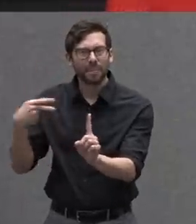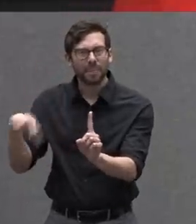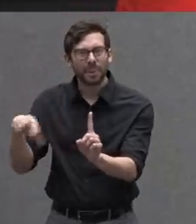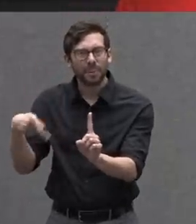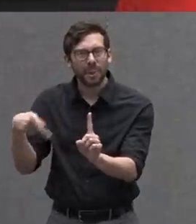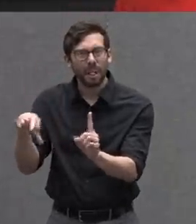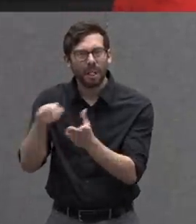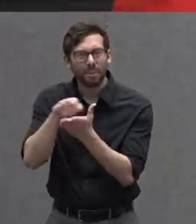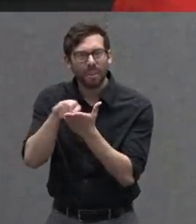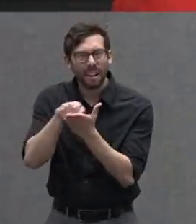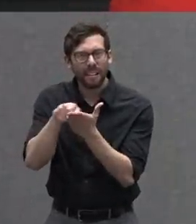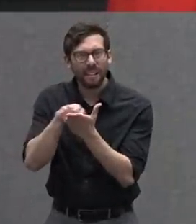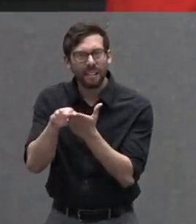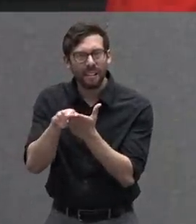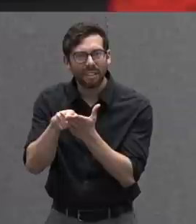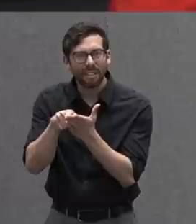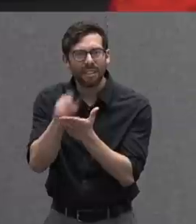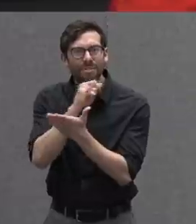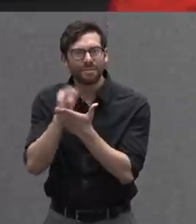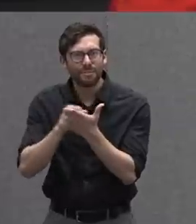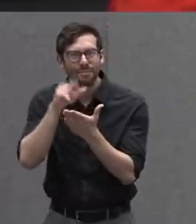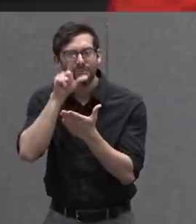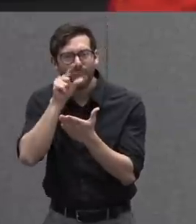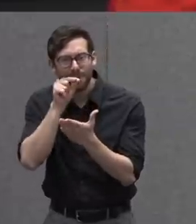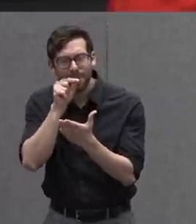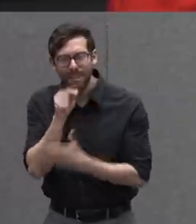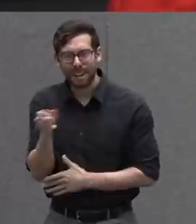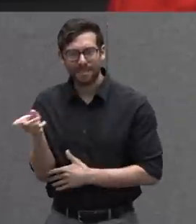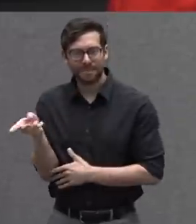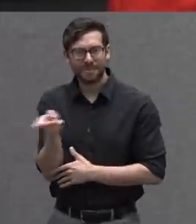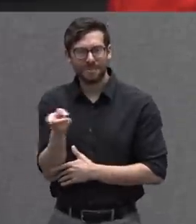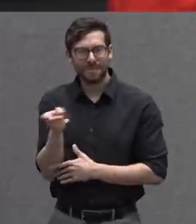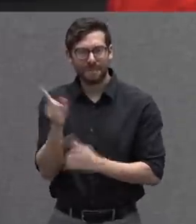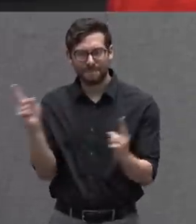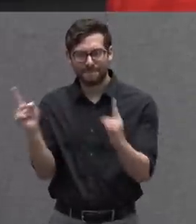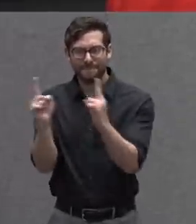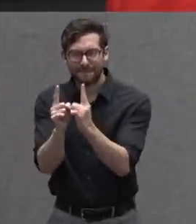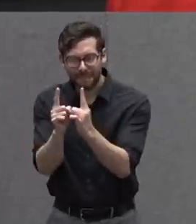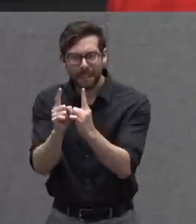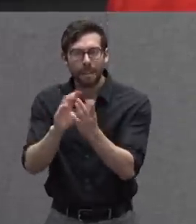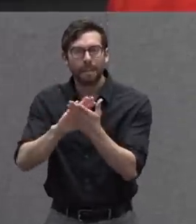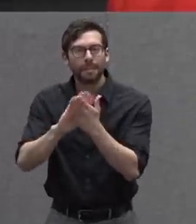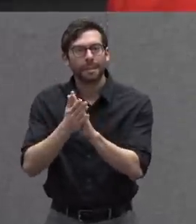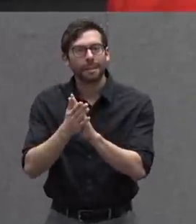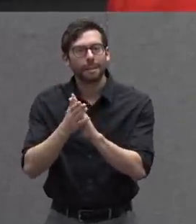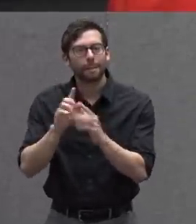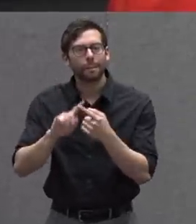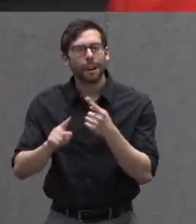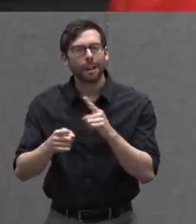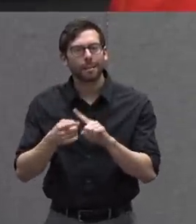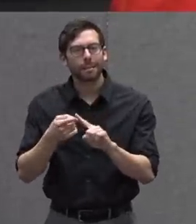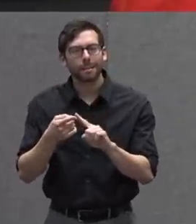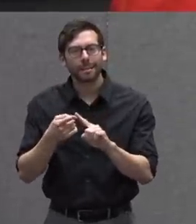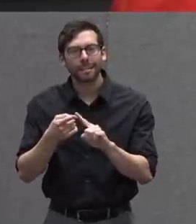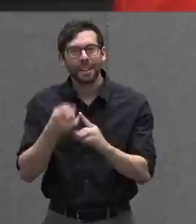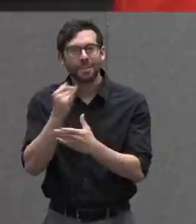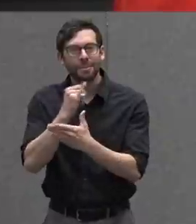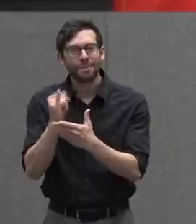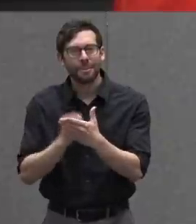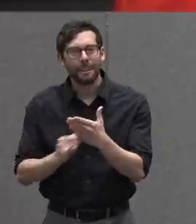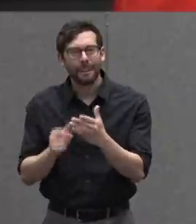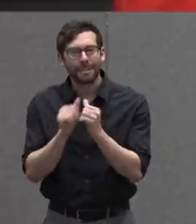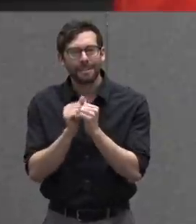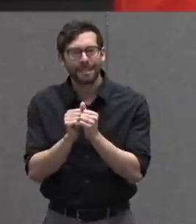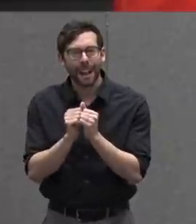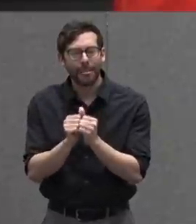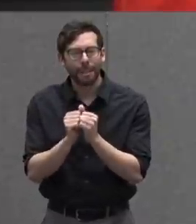It looks like they became friends and started to draw something together, purple and